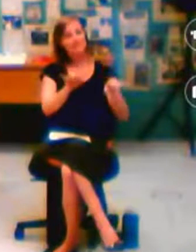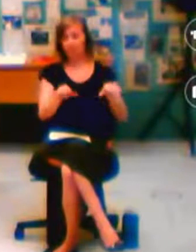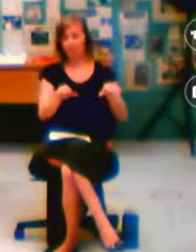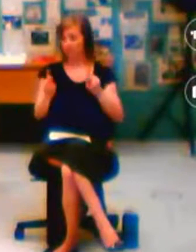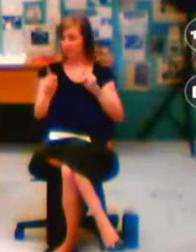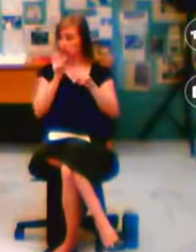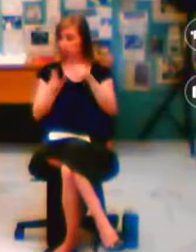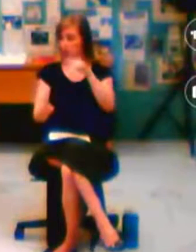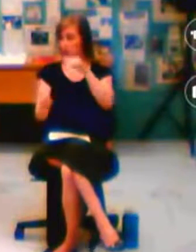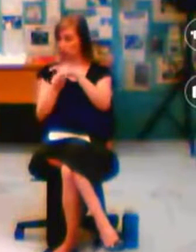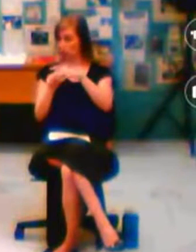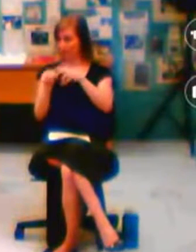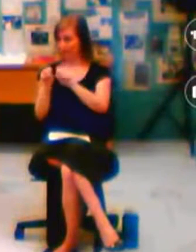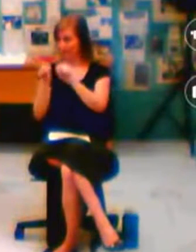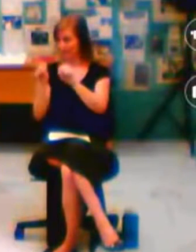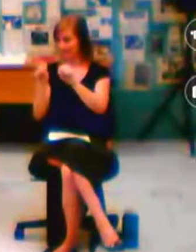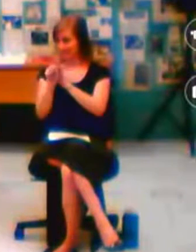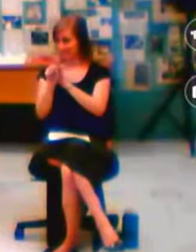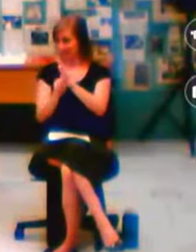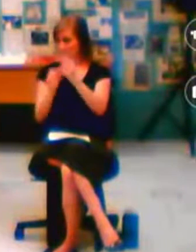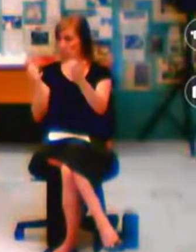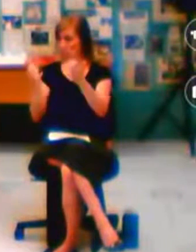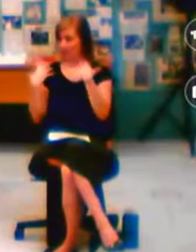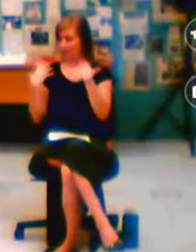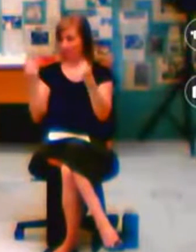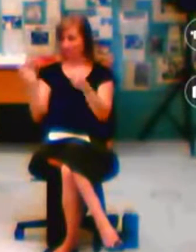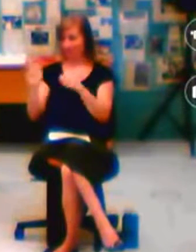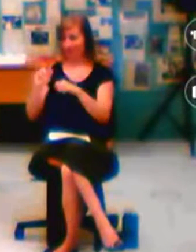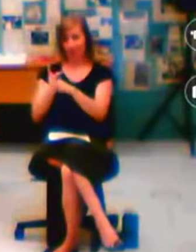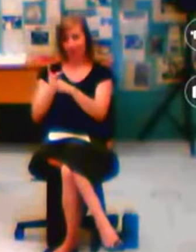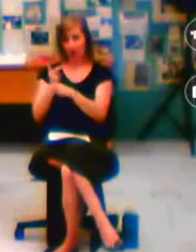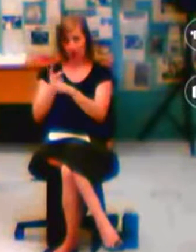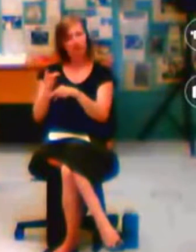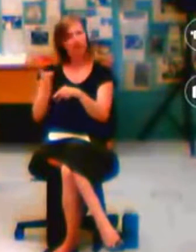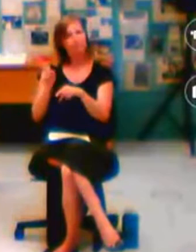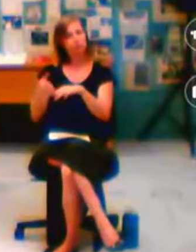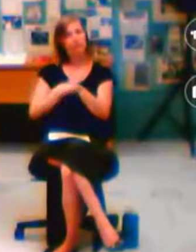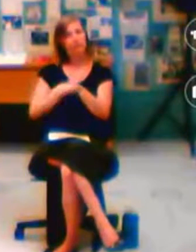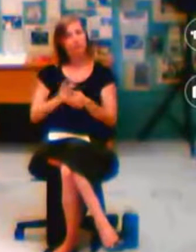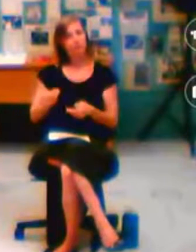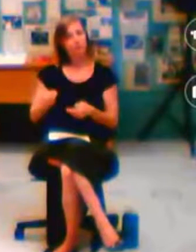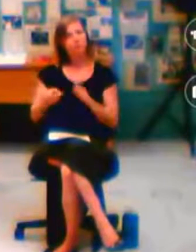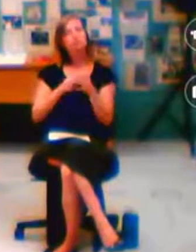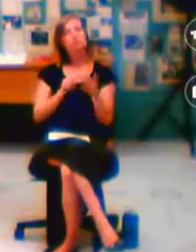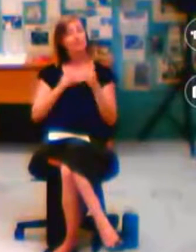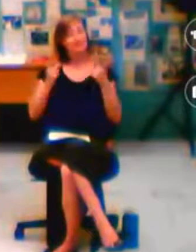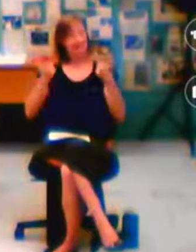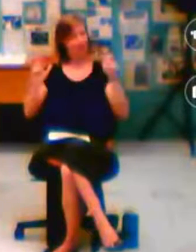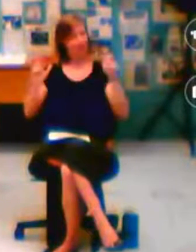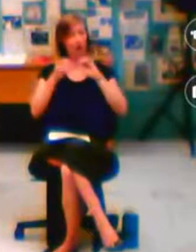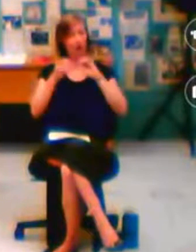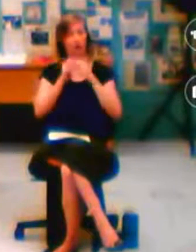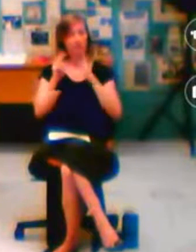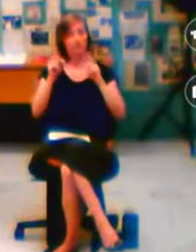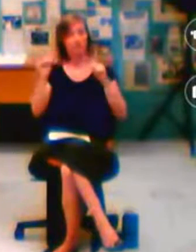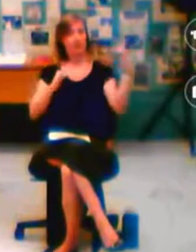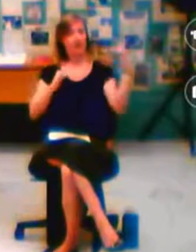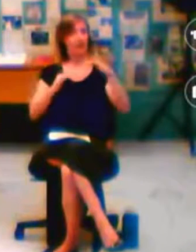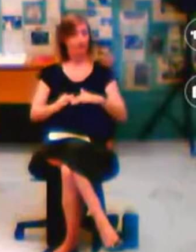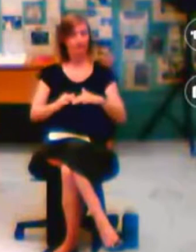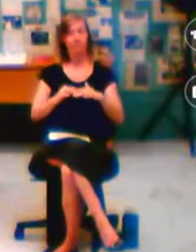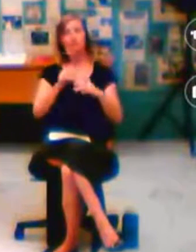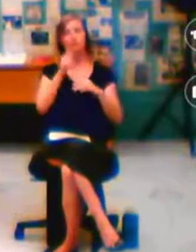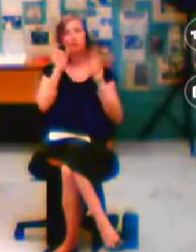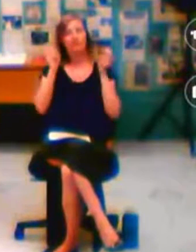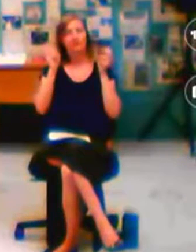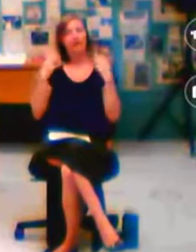insurance rate. That's not going to happen, right? Because for one thing, they're going to be running a more efficient system and covering anybody who